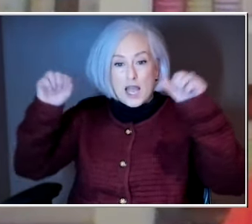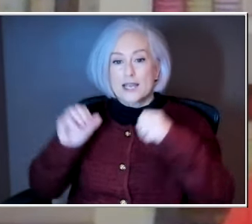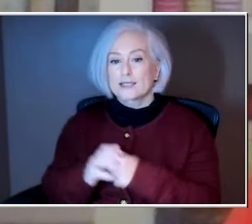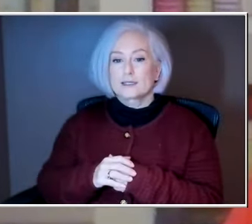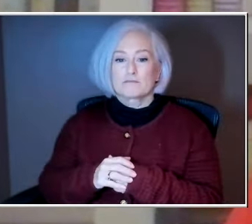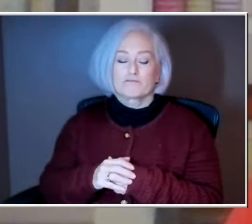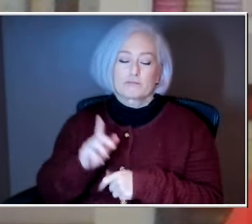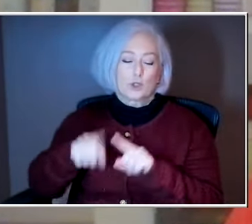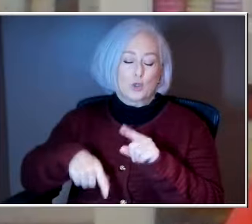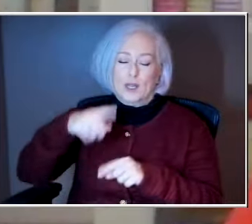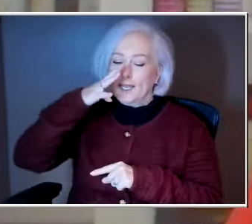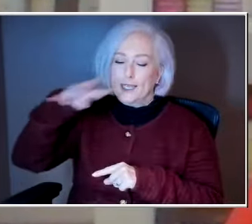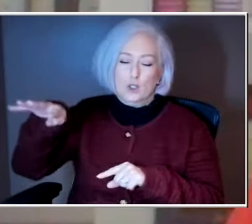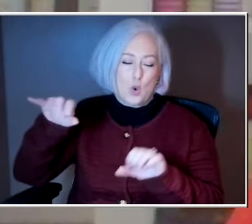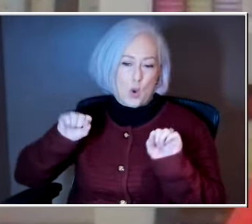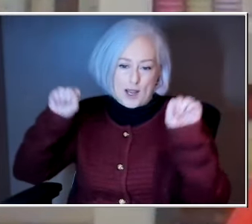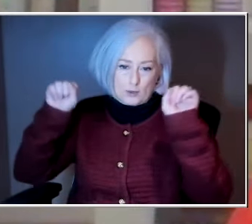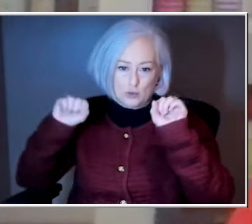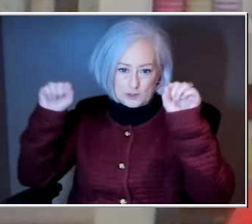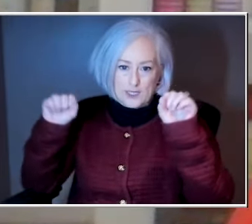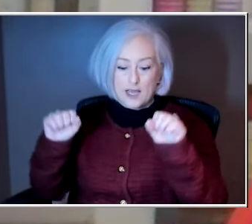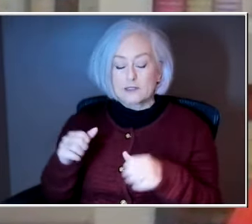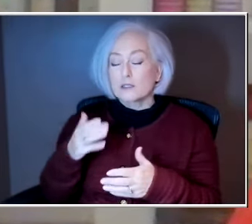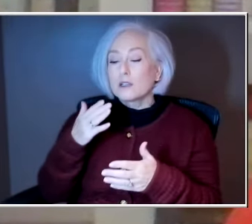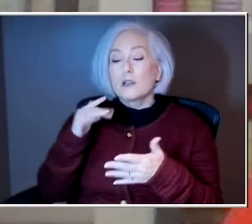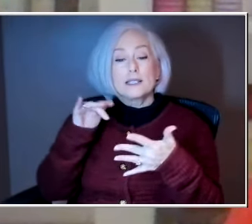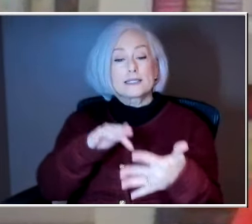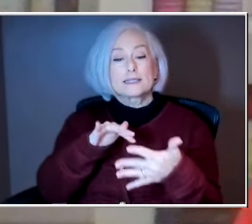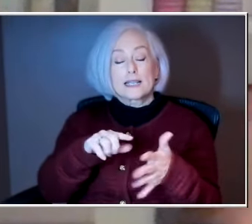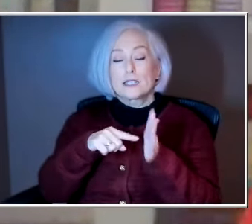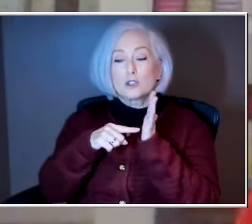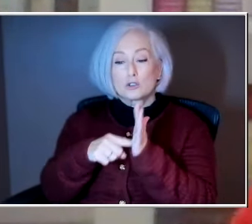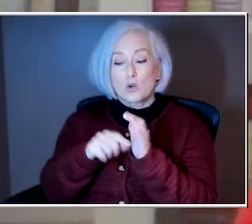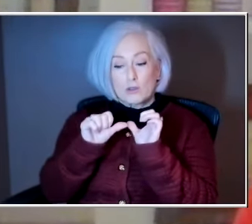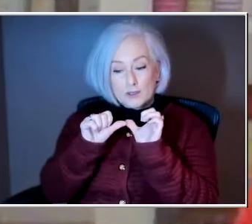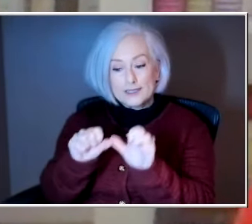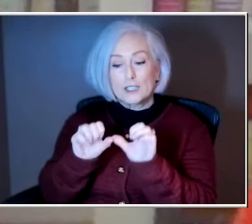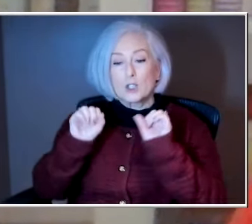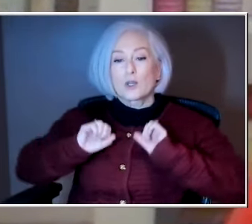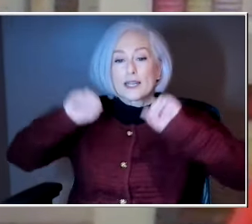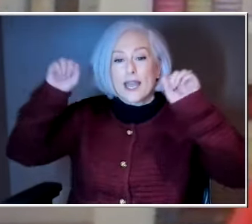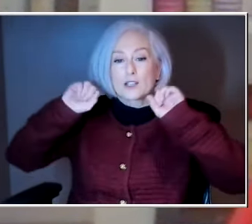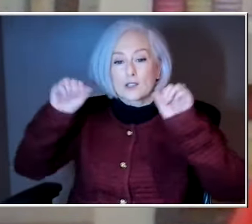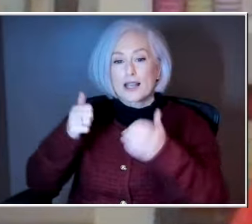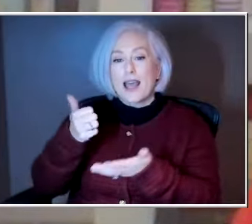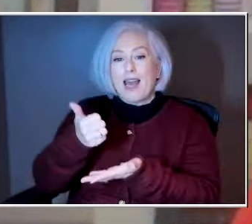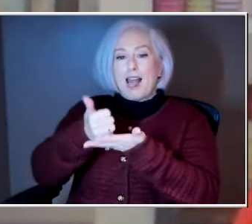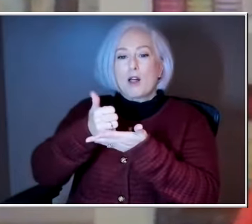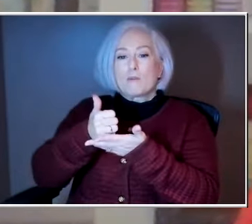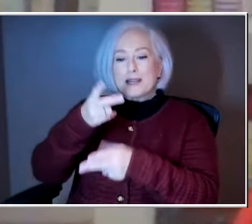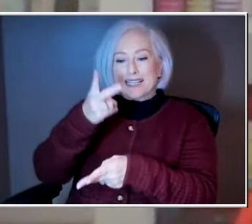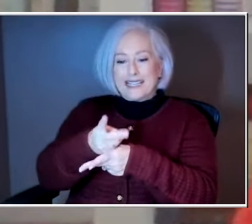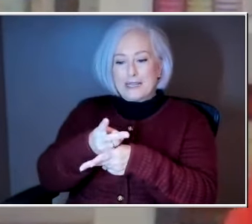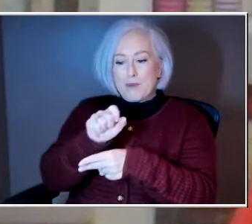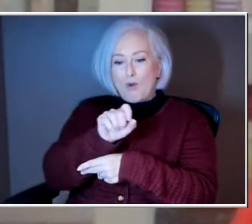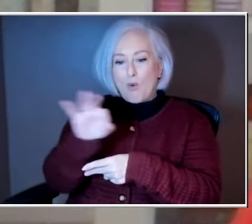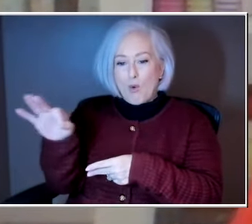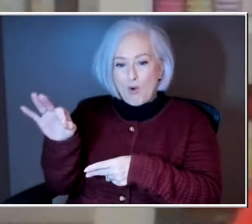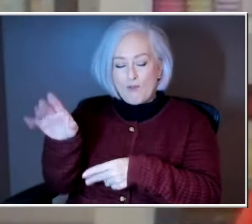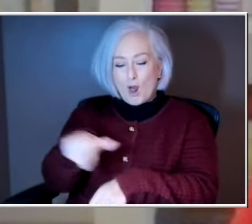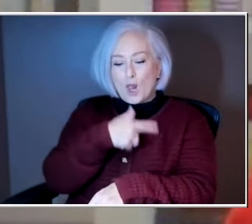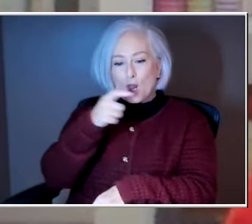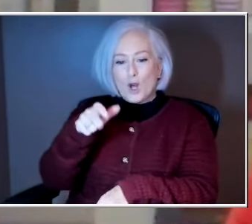Good studies show that, keeping an exercise regimen helps you keep the weight off long term. And so while I am not